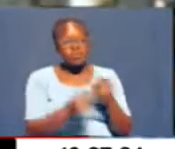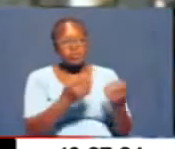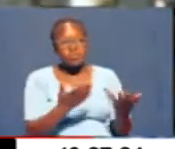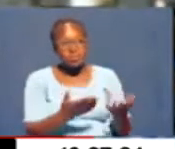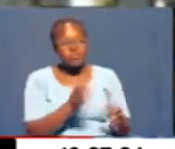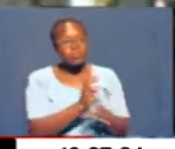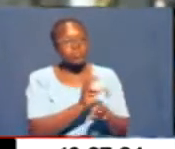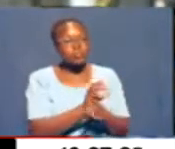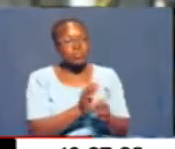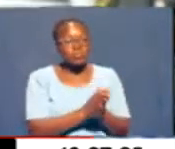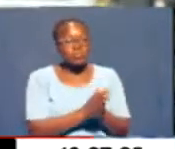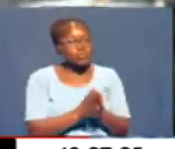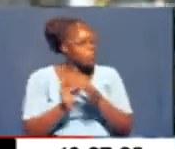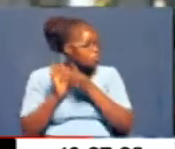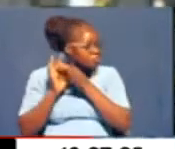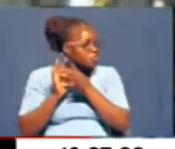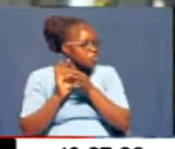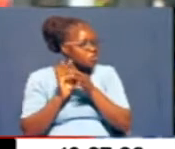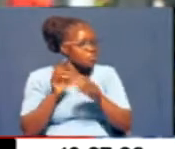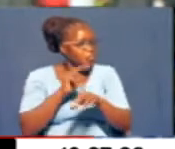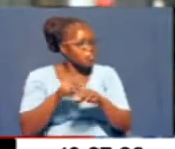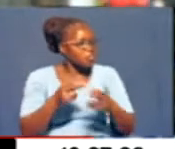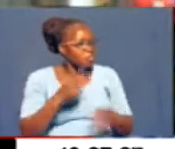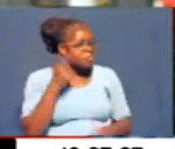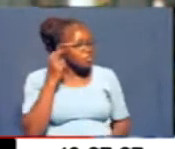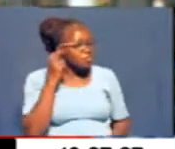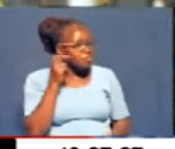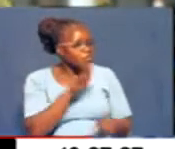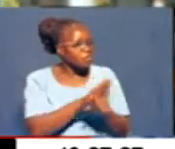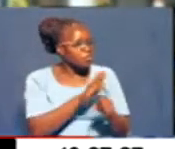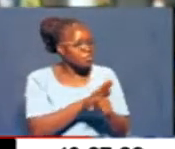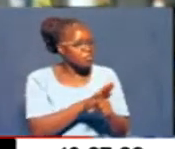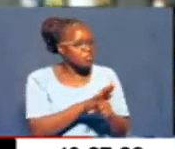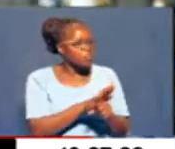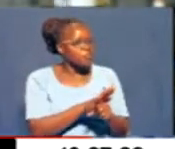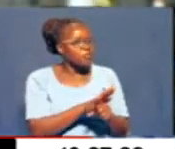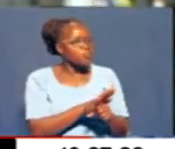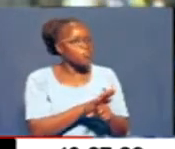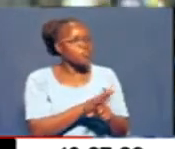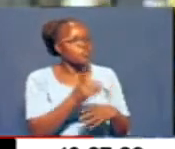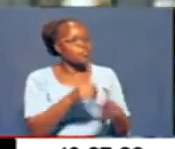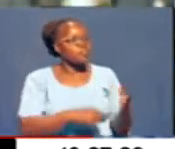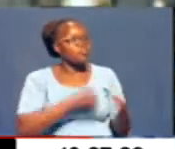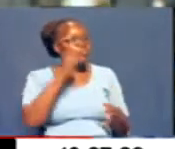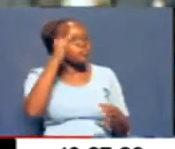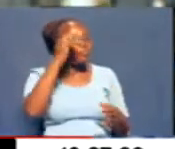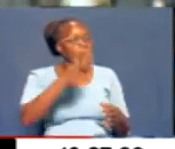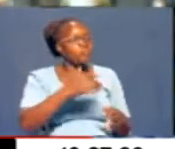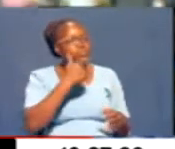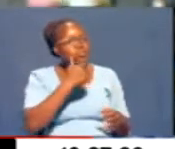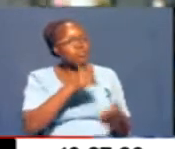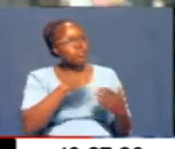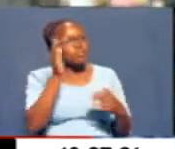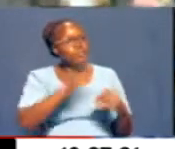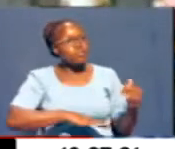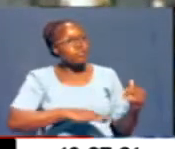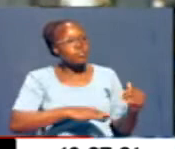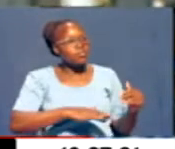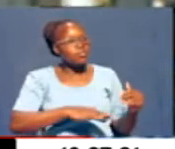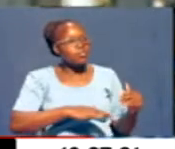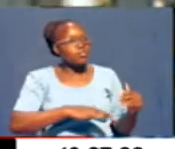we've cultured a nation whereby we listen so much to what politicians say, even more than what even